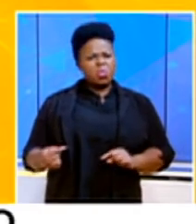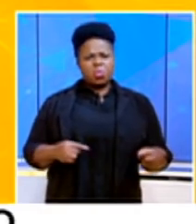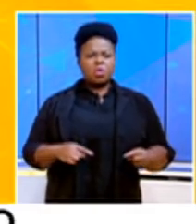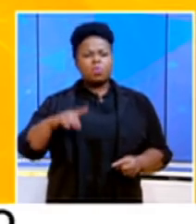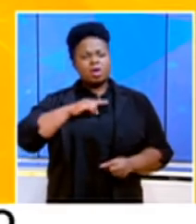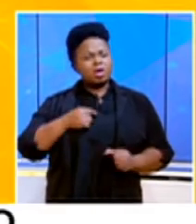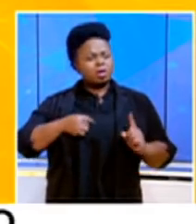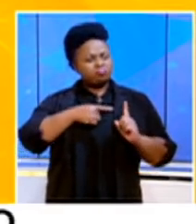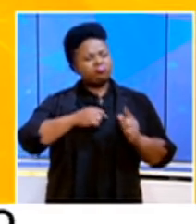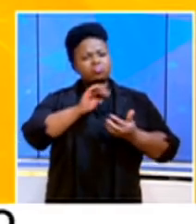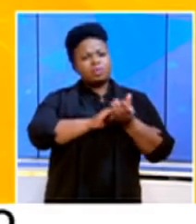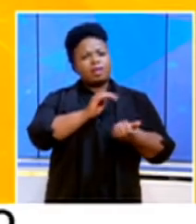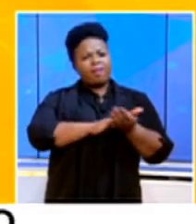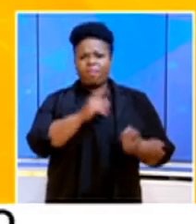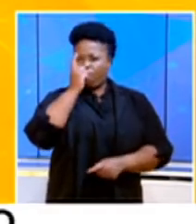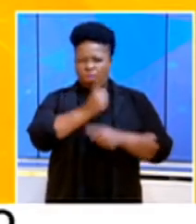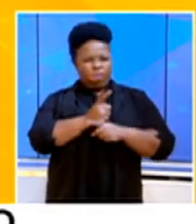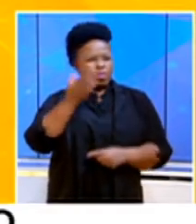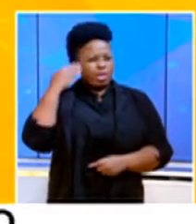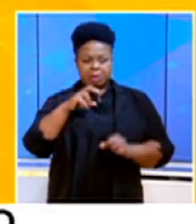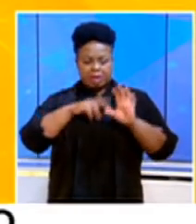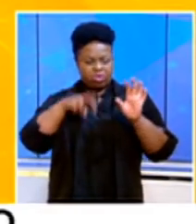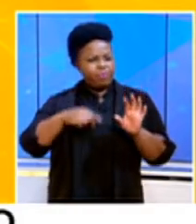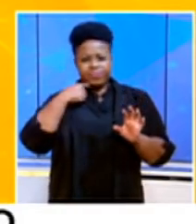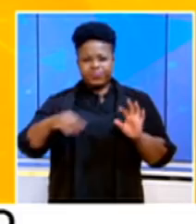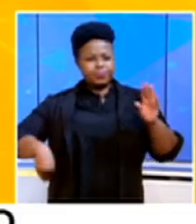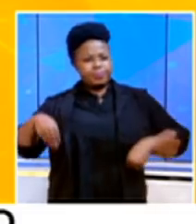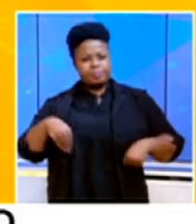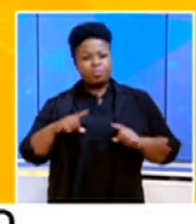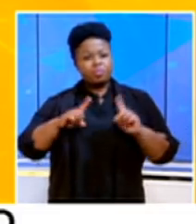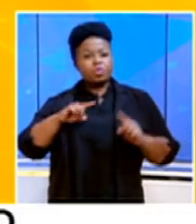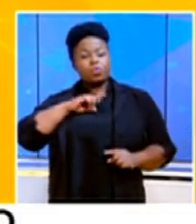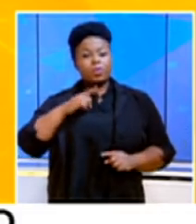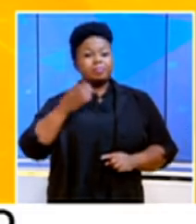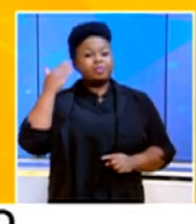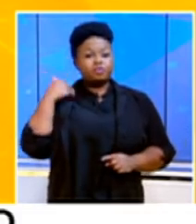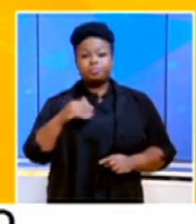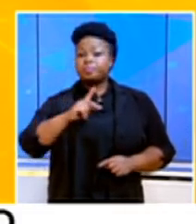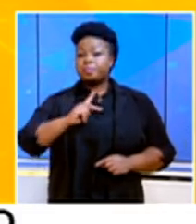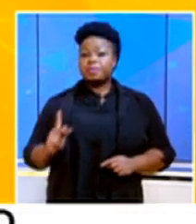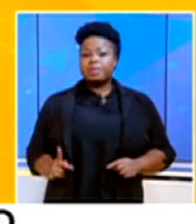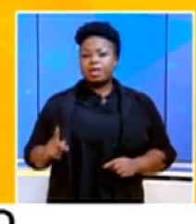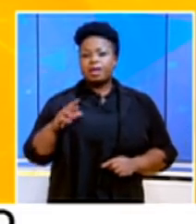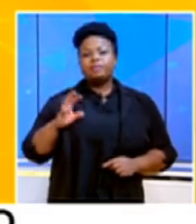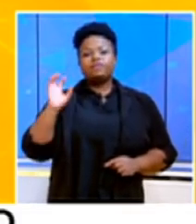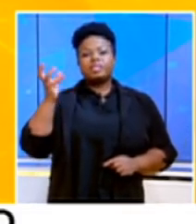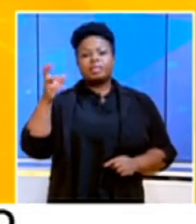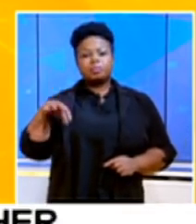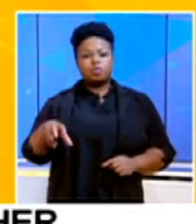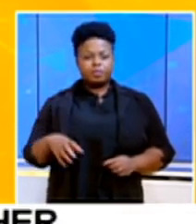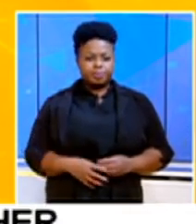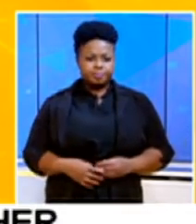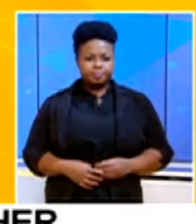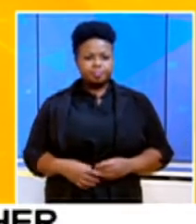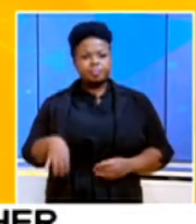with Secretary-General Ace Magashule's refusal to step aside amid corruption charges relating to when he was Premier of the Free